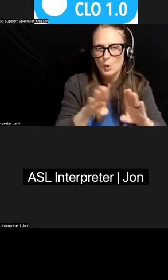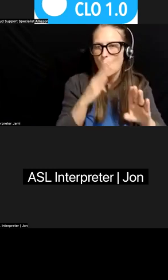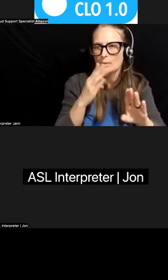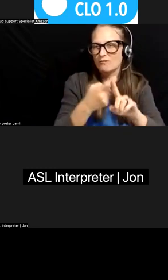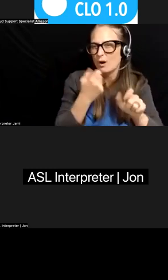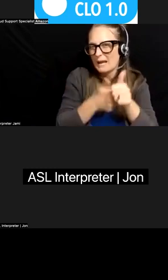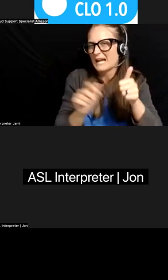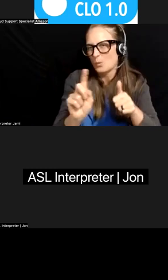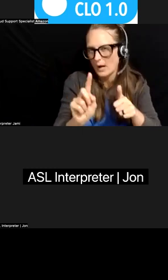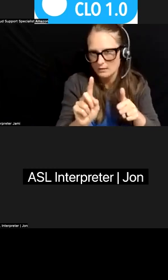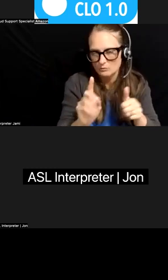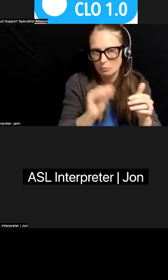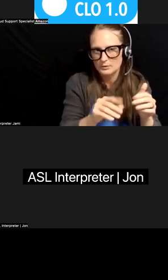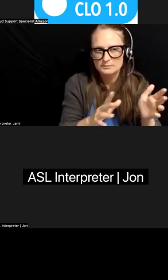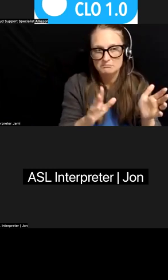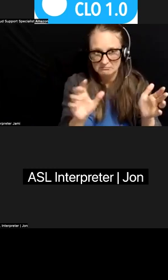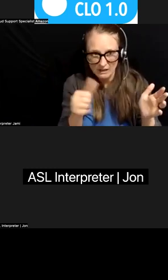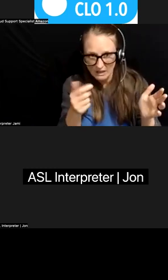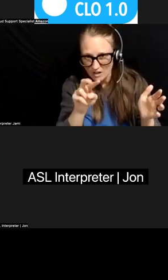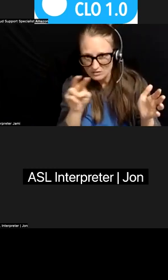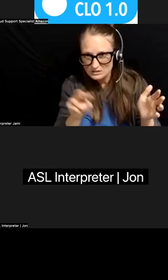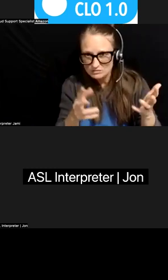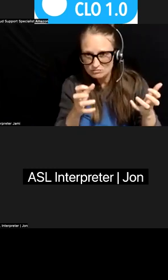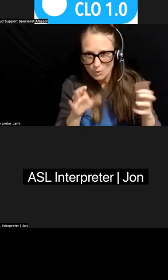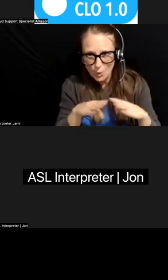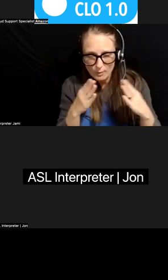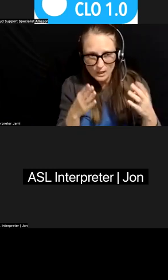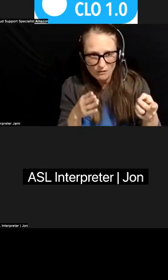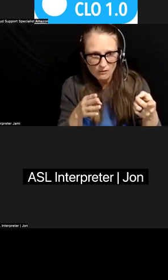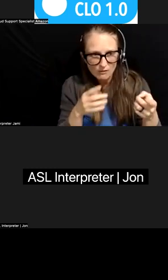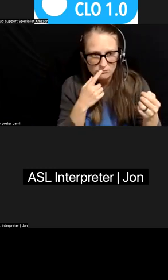Anything else looks good to open?